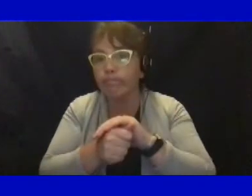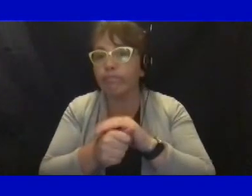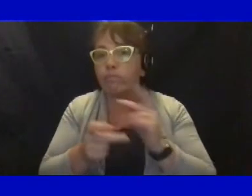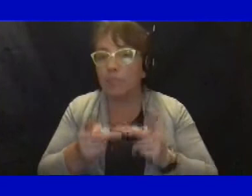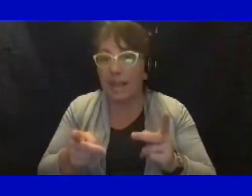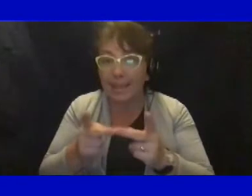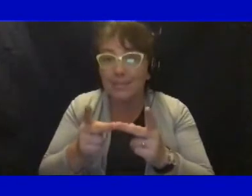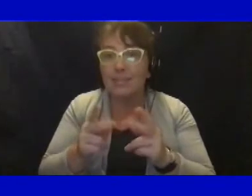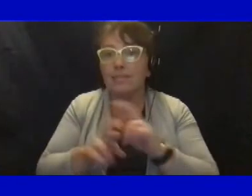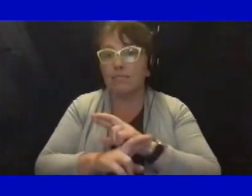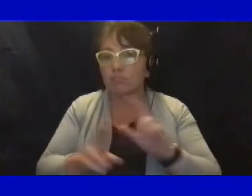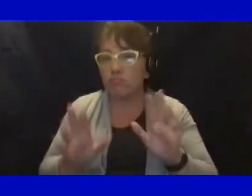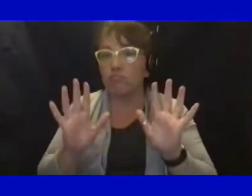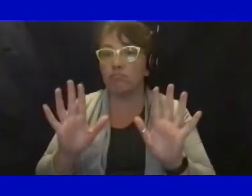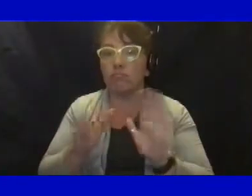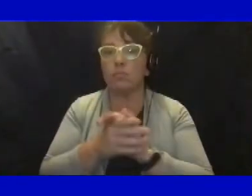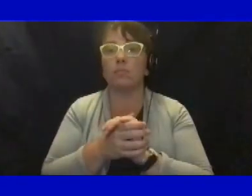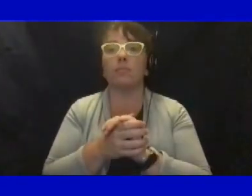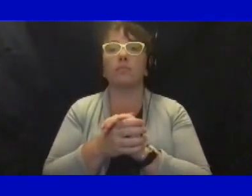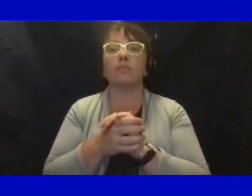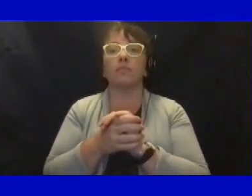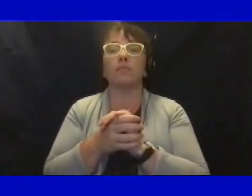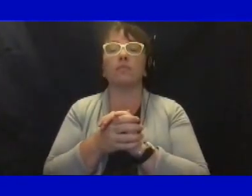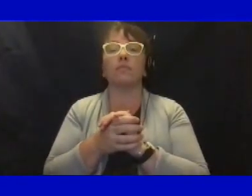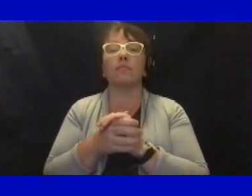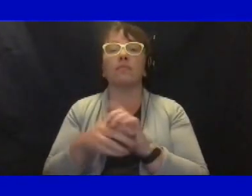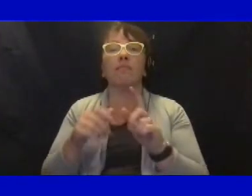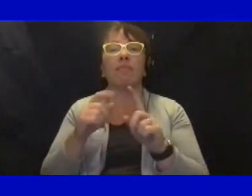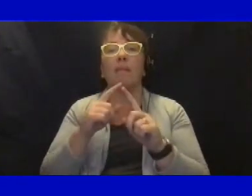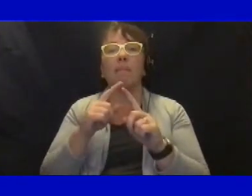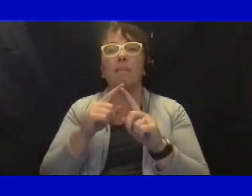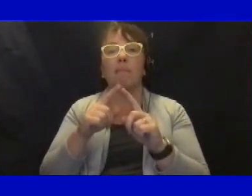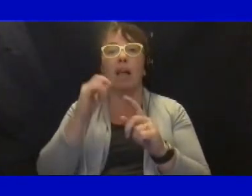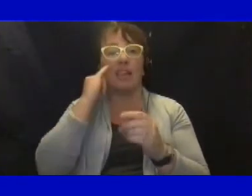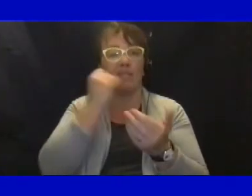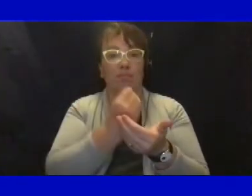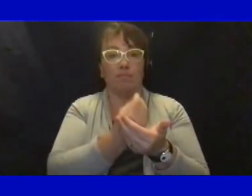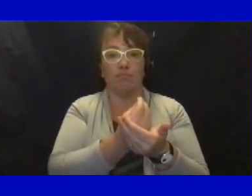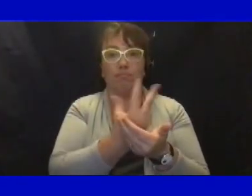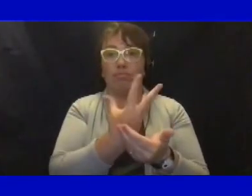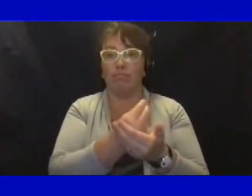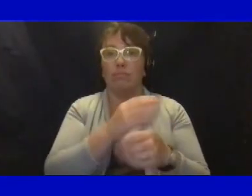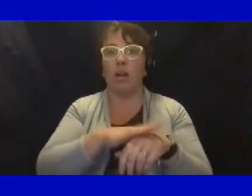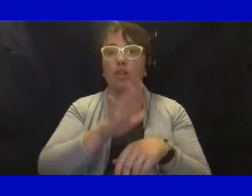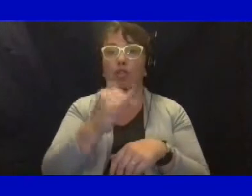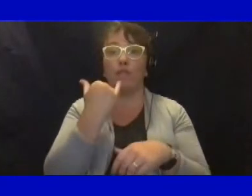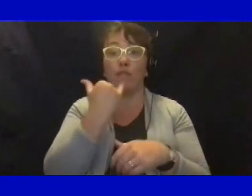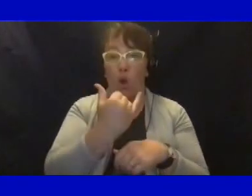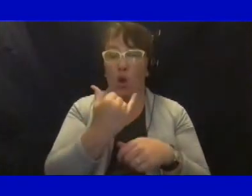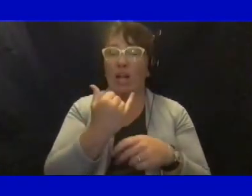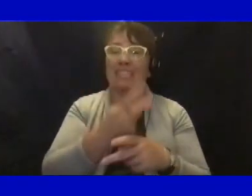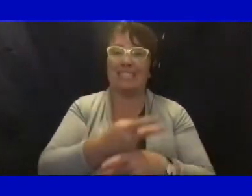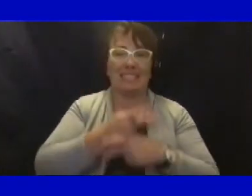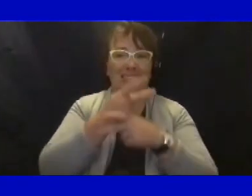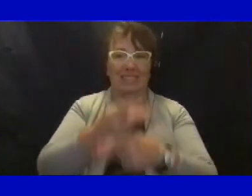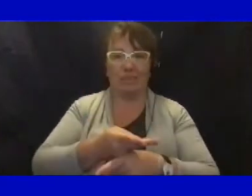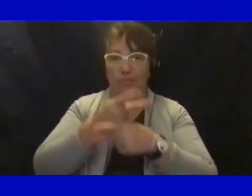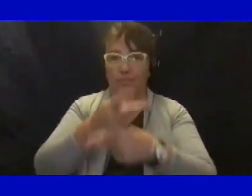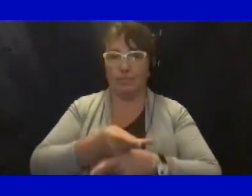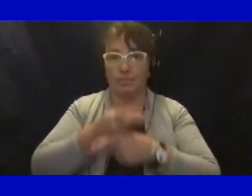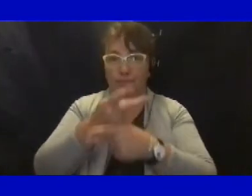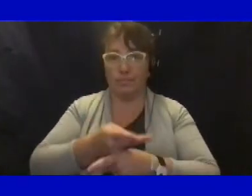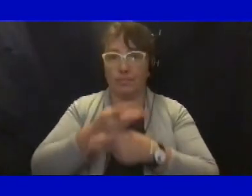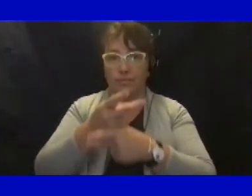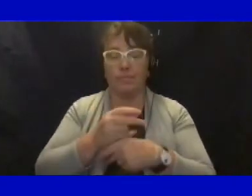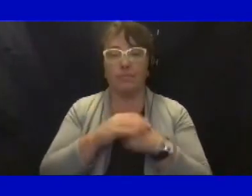last reminder that something bad's happening because too much rain occurred. Thank you, everyone, and thanks for Riverside for having